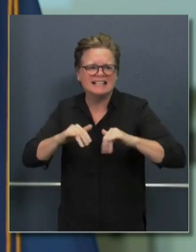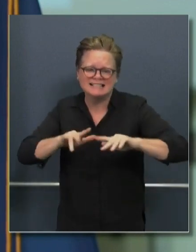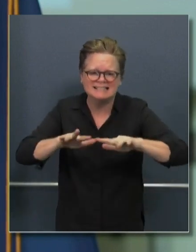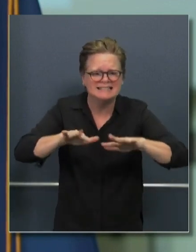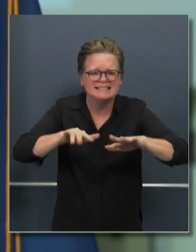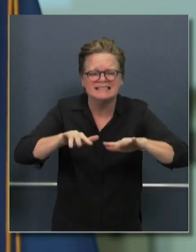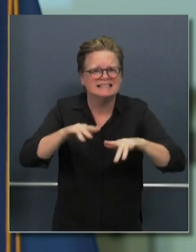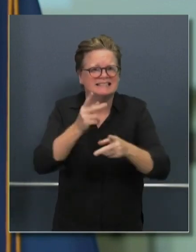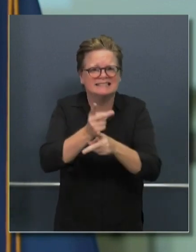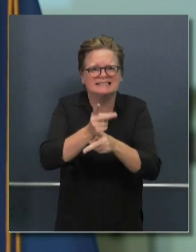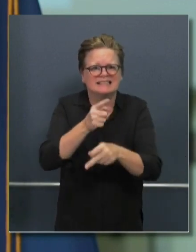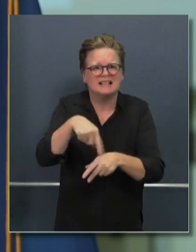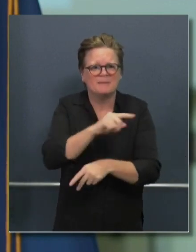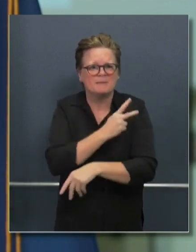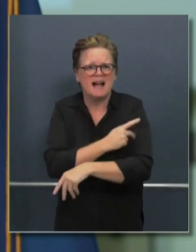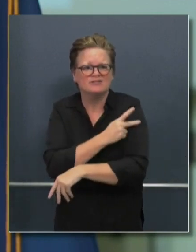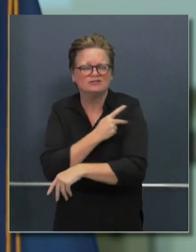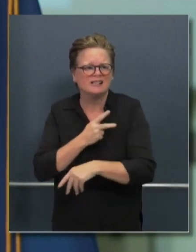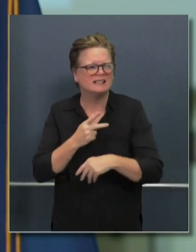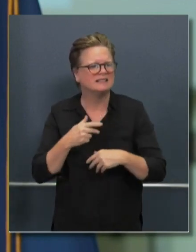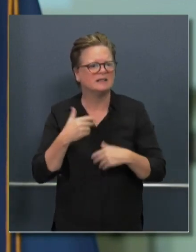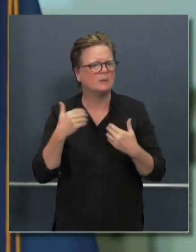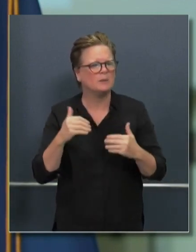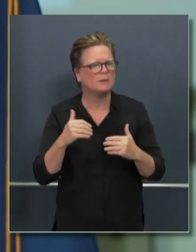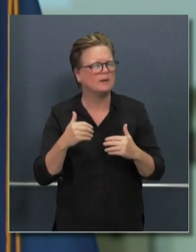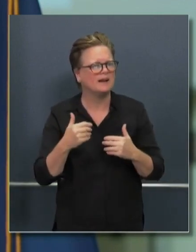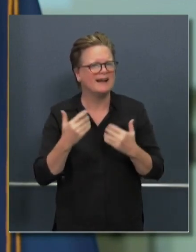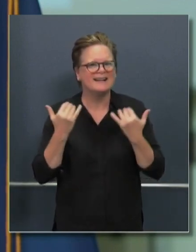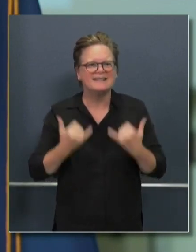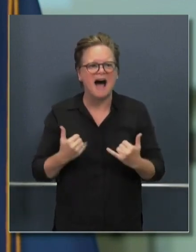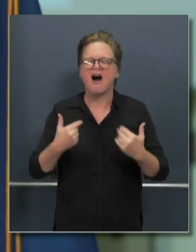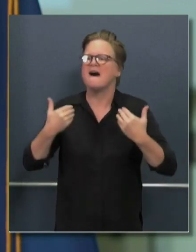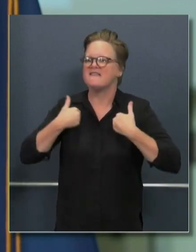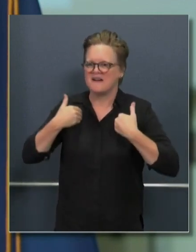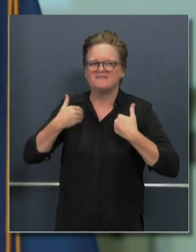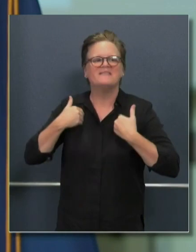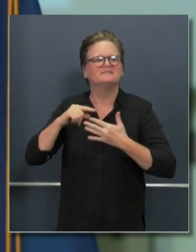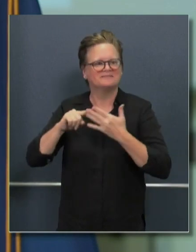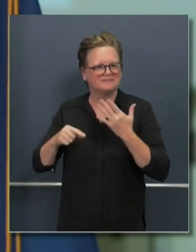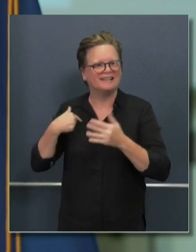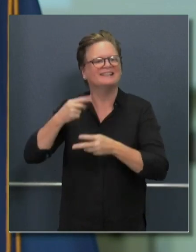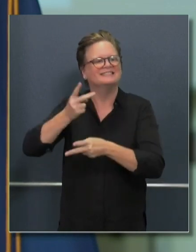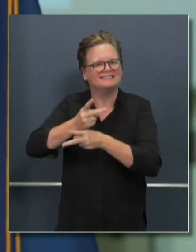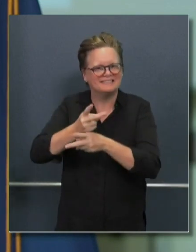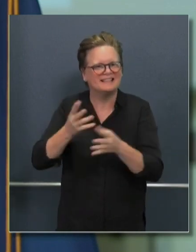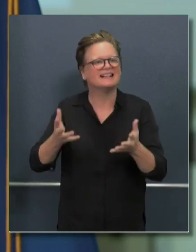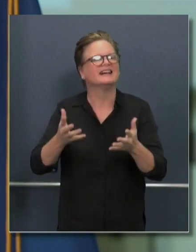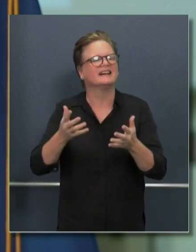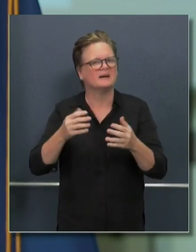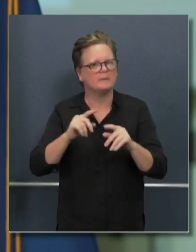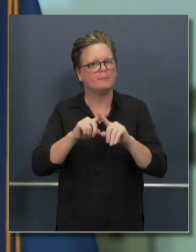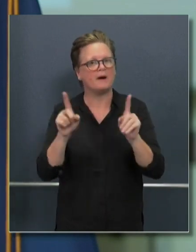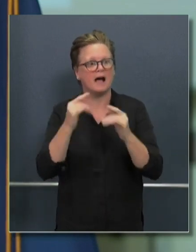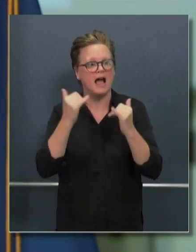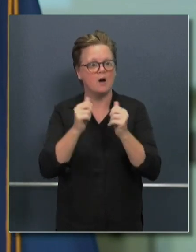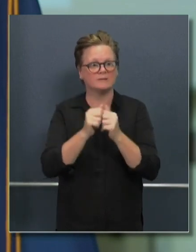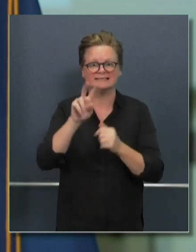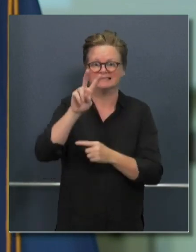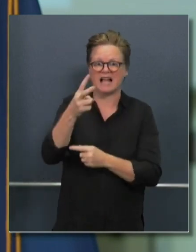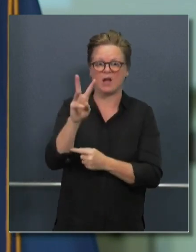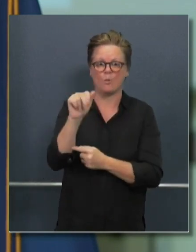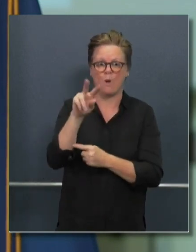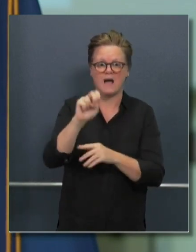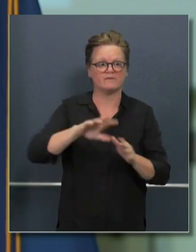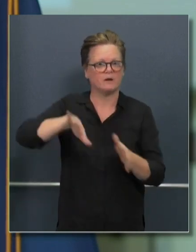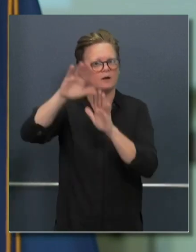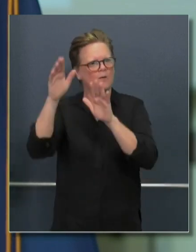moving forward, particularly if there is this second wave along the lines you just saw in the previous charts. One of the areas we wanted to